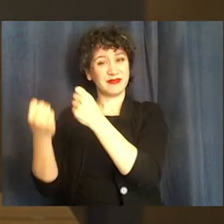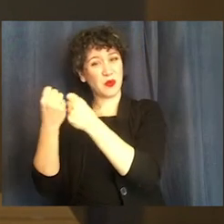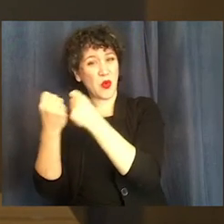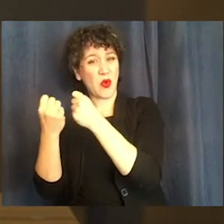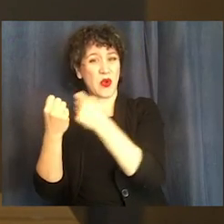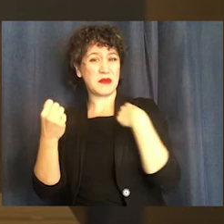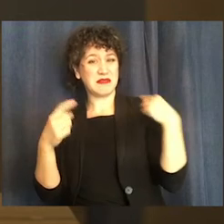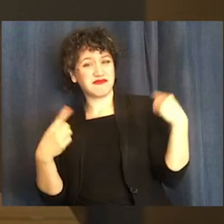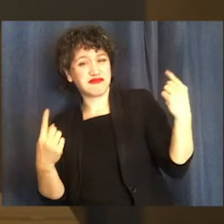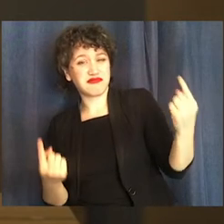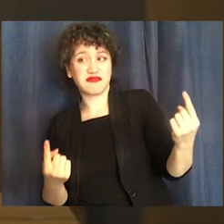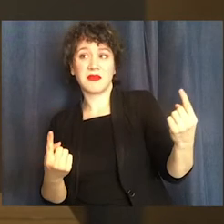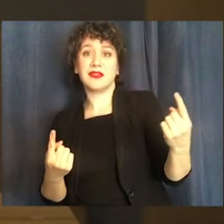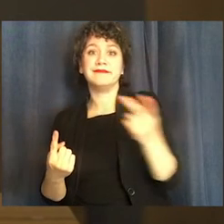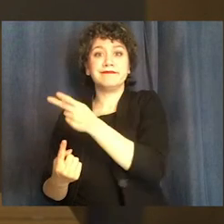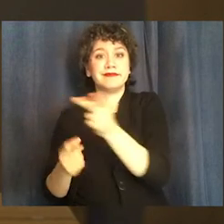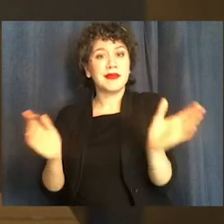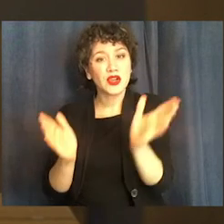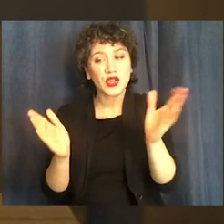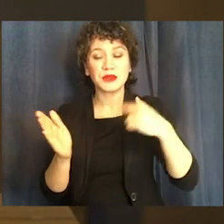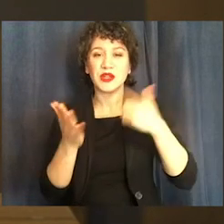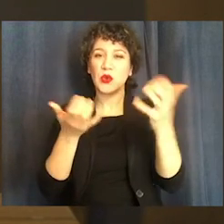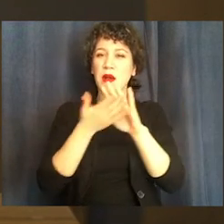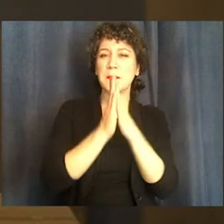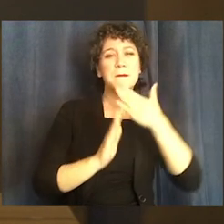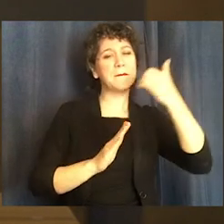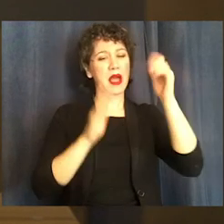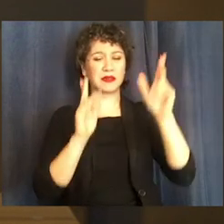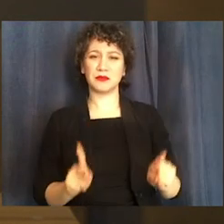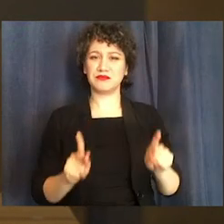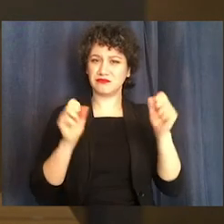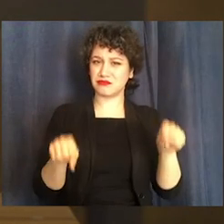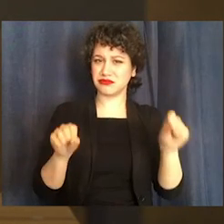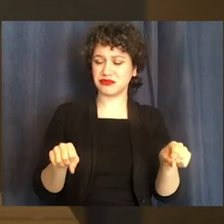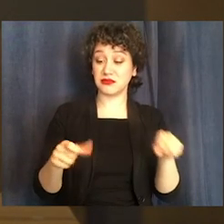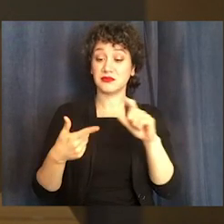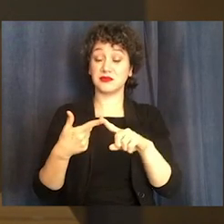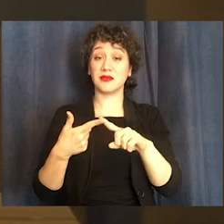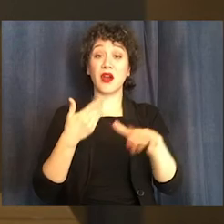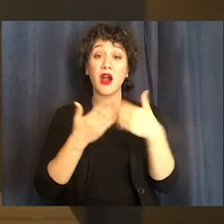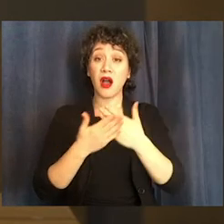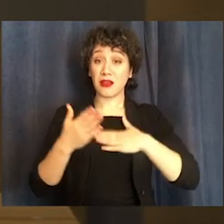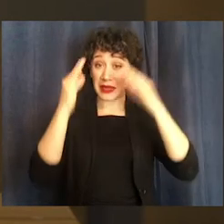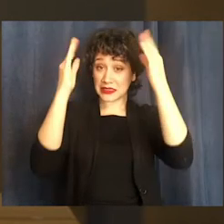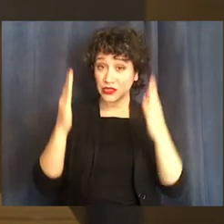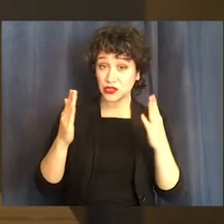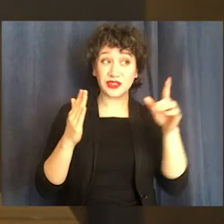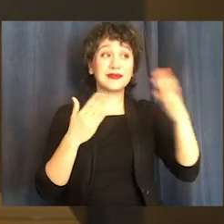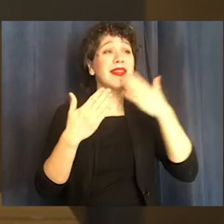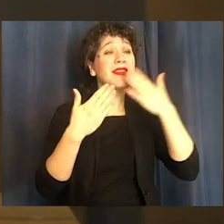to be the best person I can be. Thank you to all of my teachers for giving me a passion to become educated and